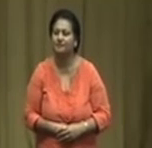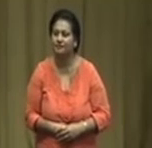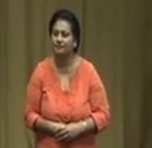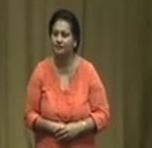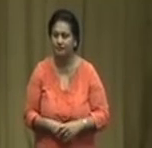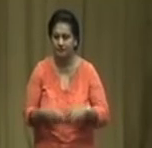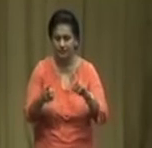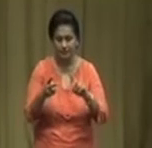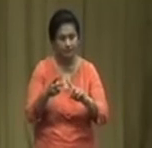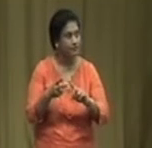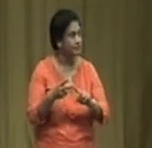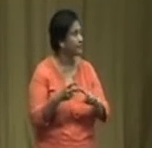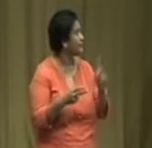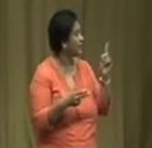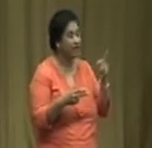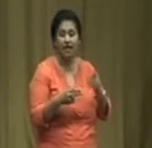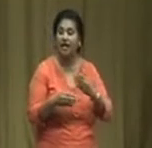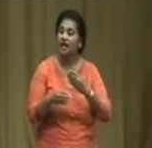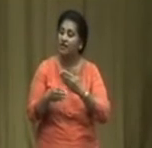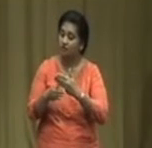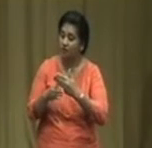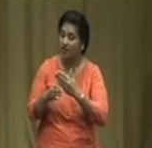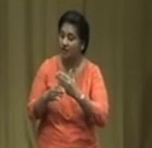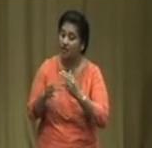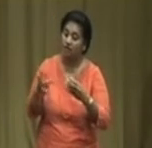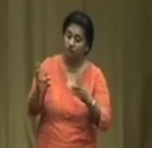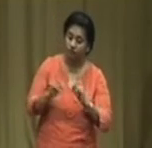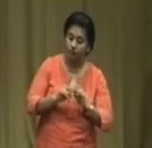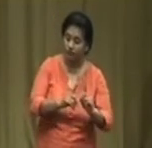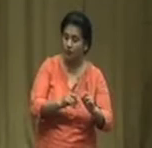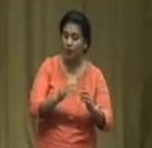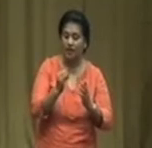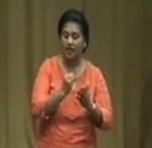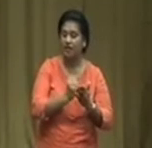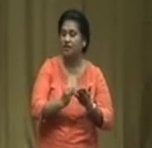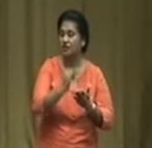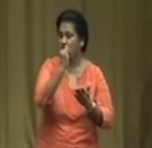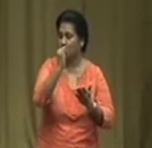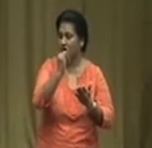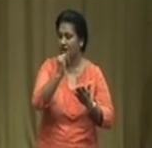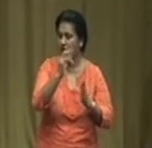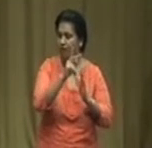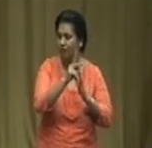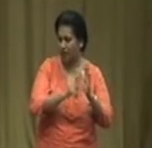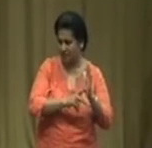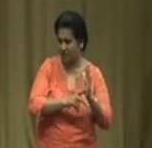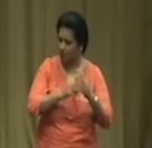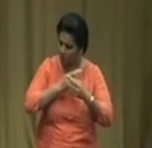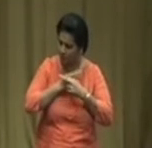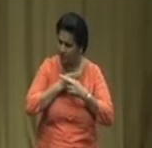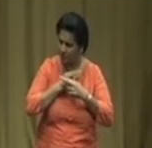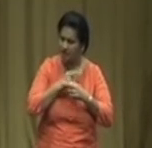The model is designed to operate within existing institutional policy, and we respect the residency requirements of our